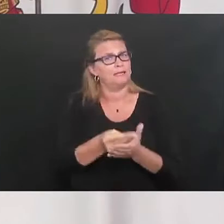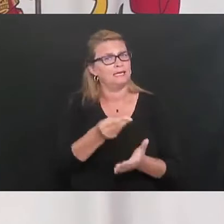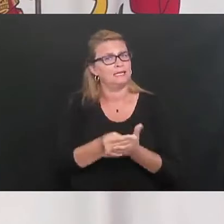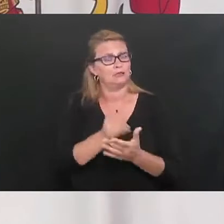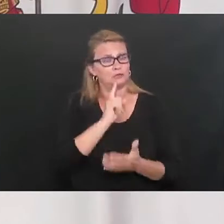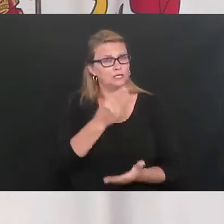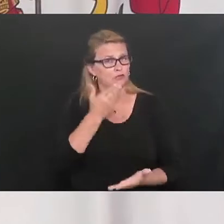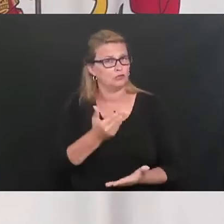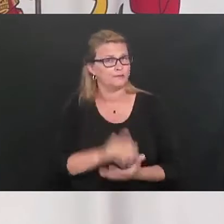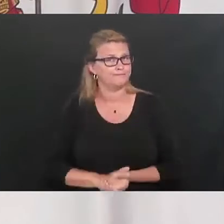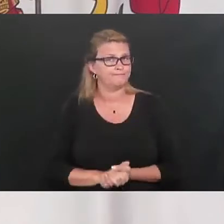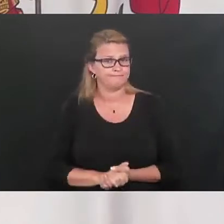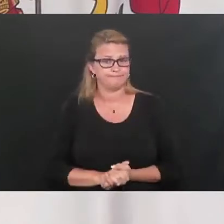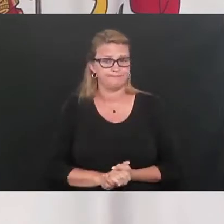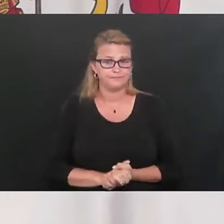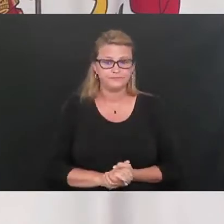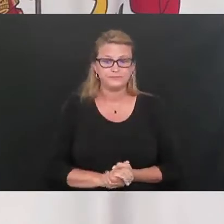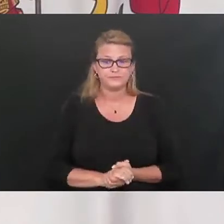really good.